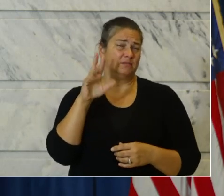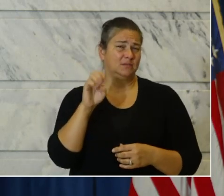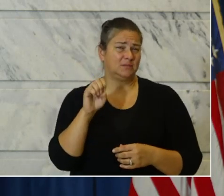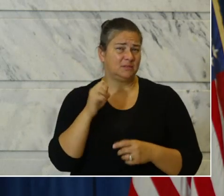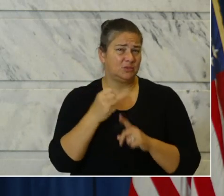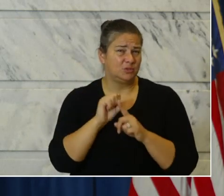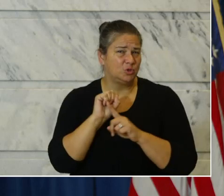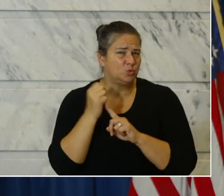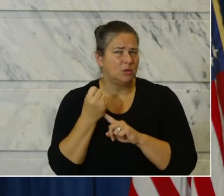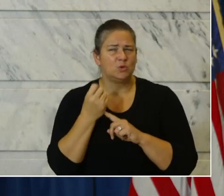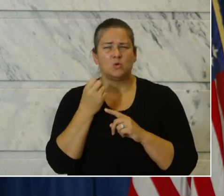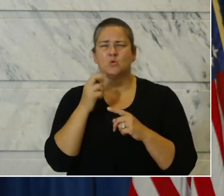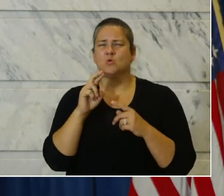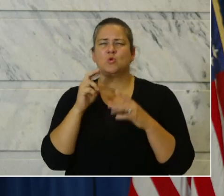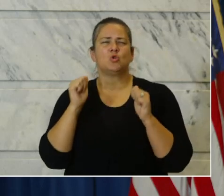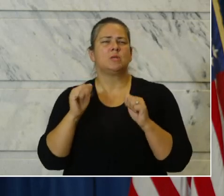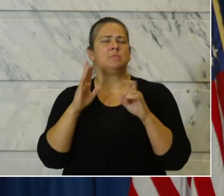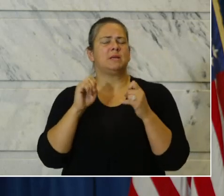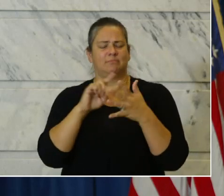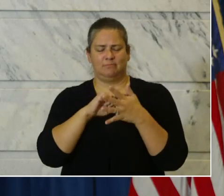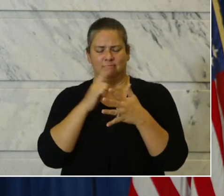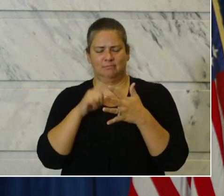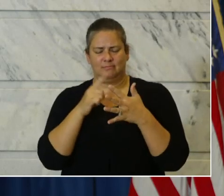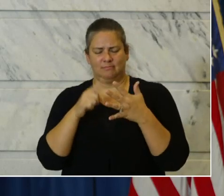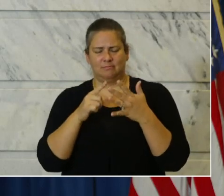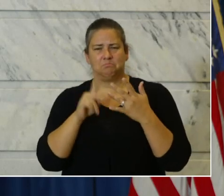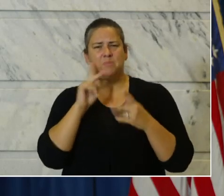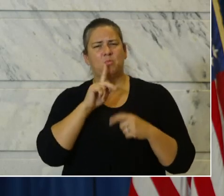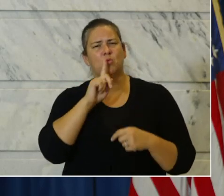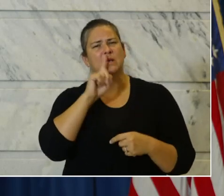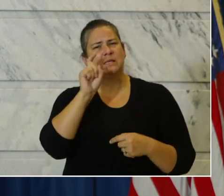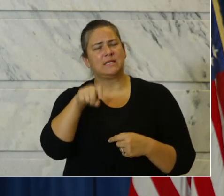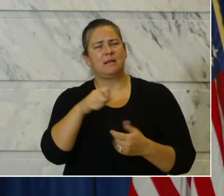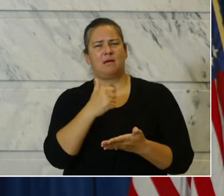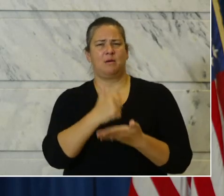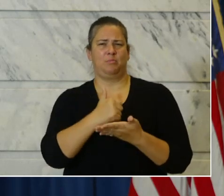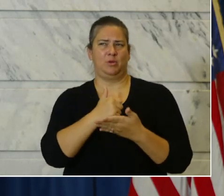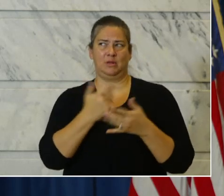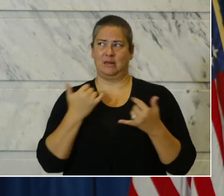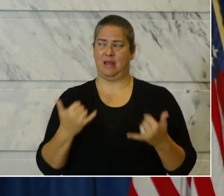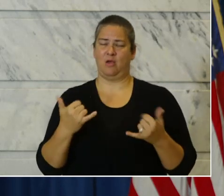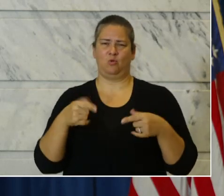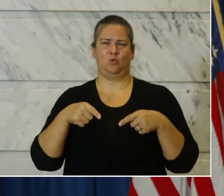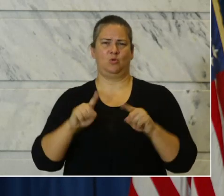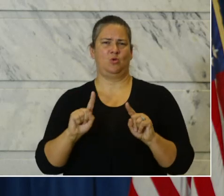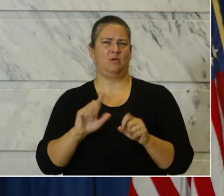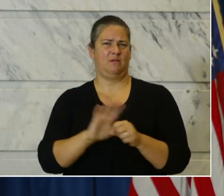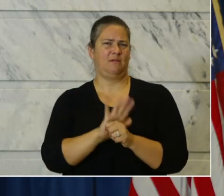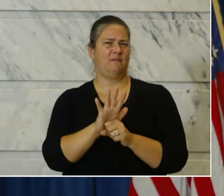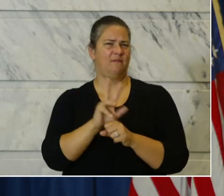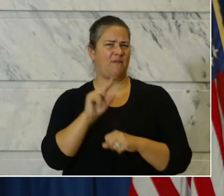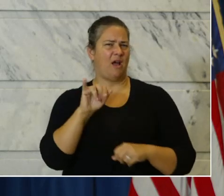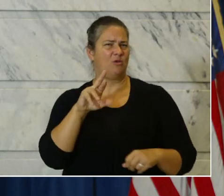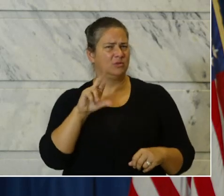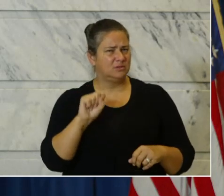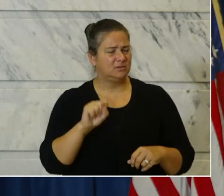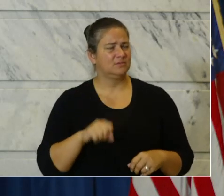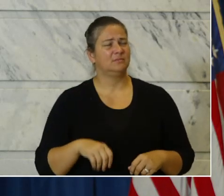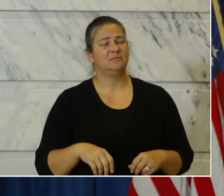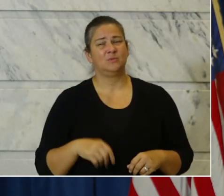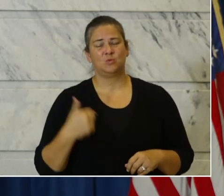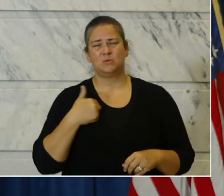can do for others who need our help at all times during this virus. This is a time that takes more